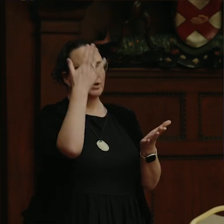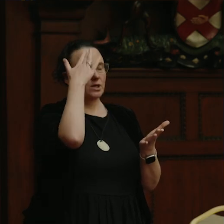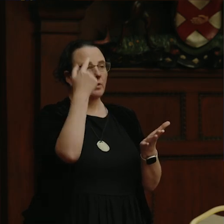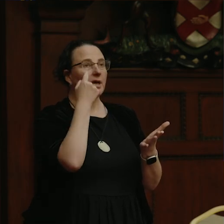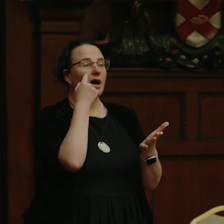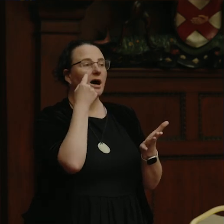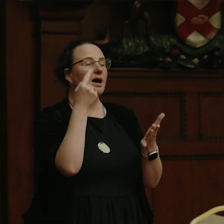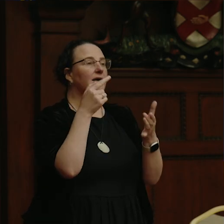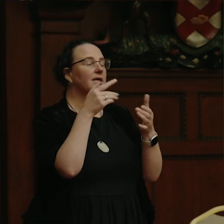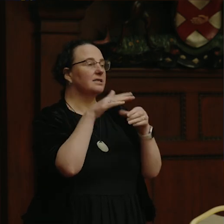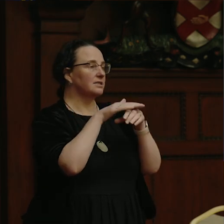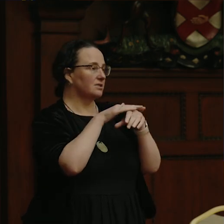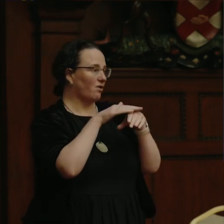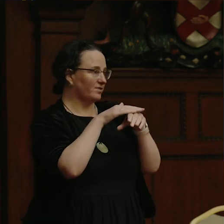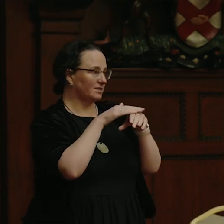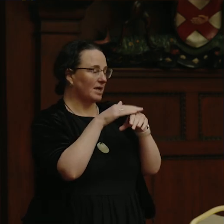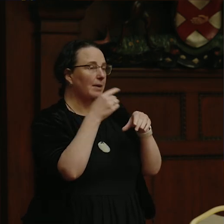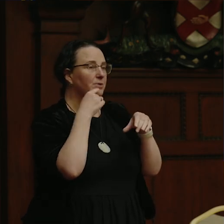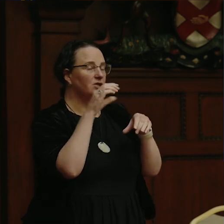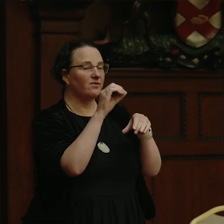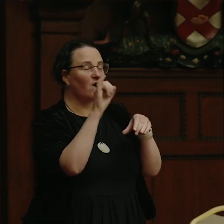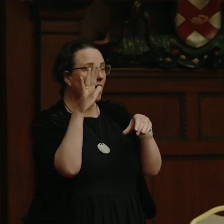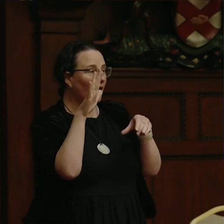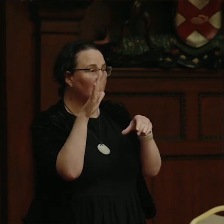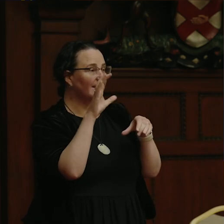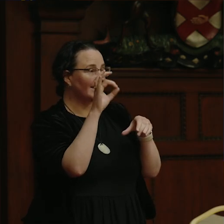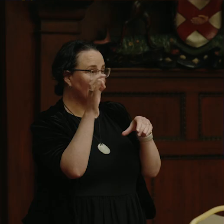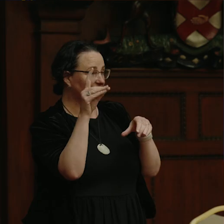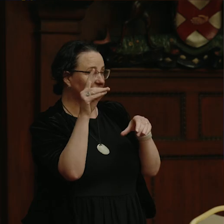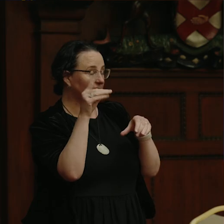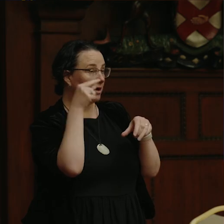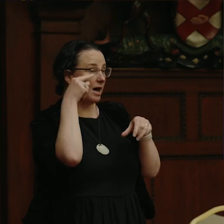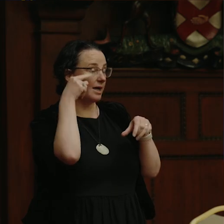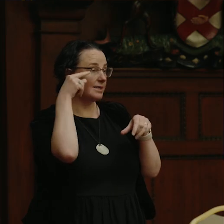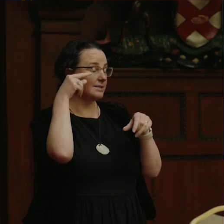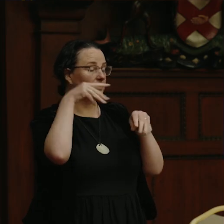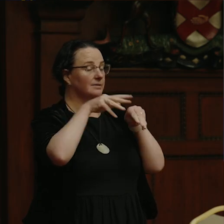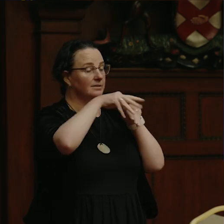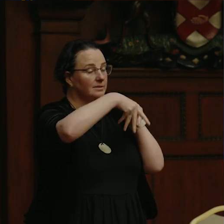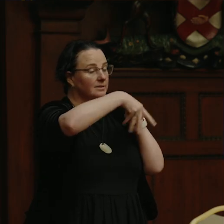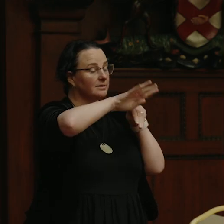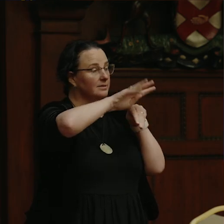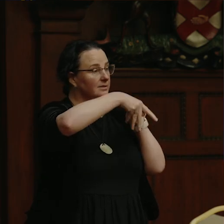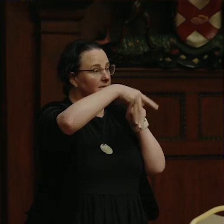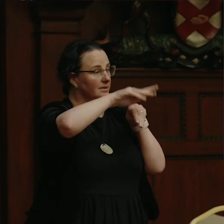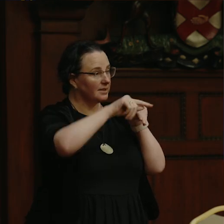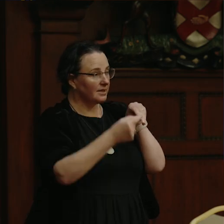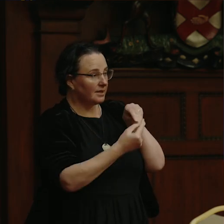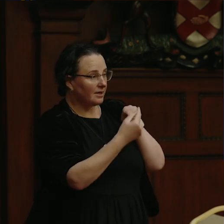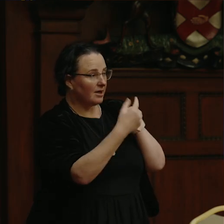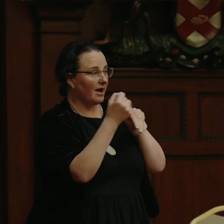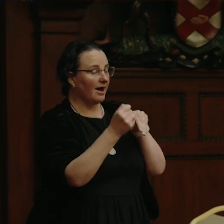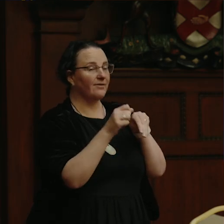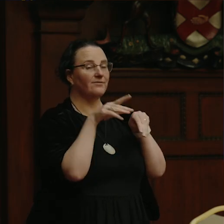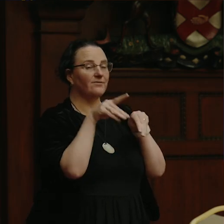surface you have tears, but you have an oil-producing gland as well on your eyelids. And over time and with age, these